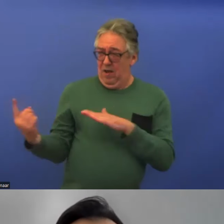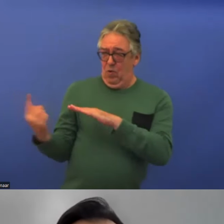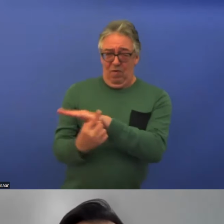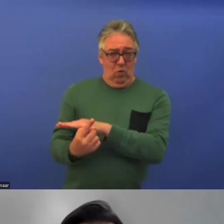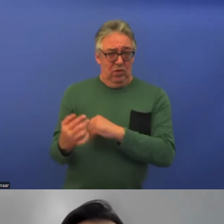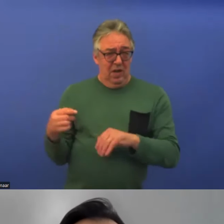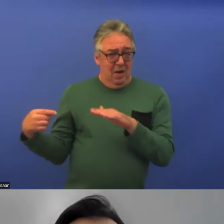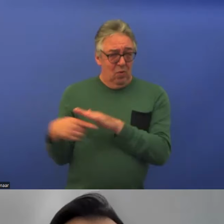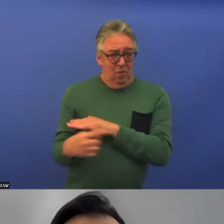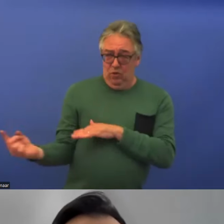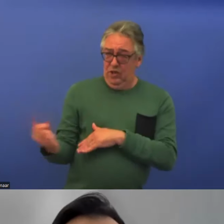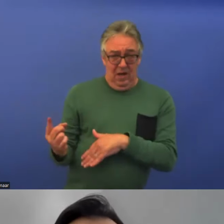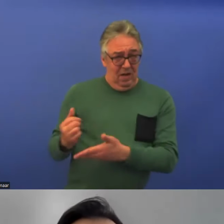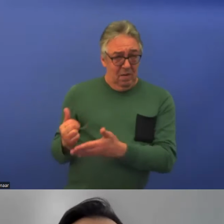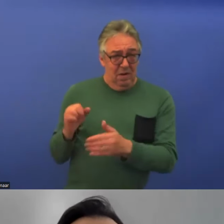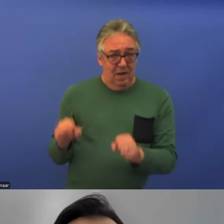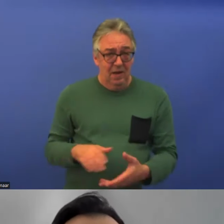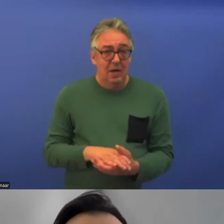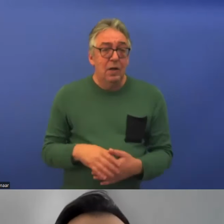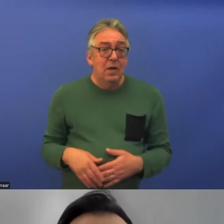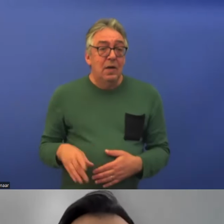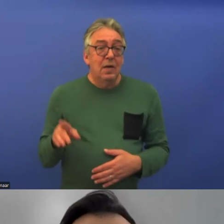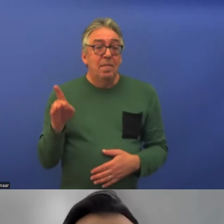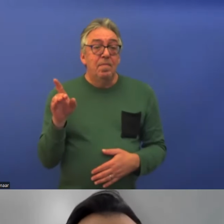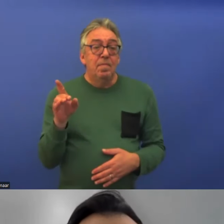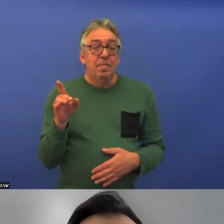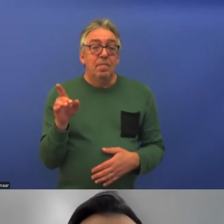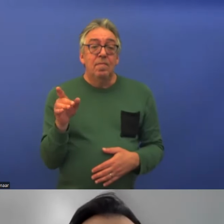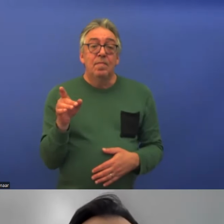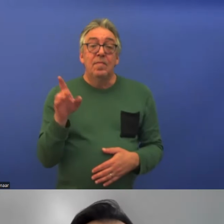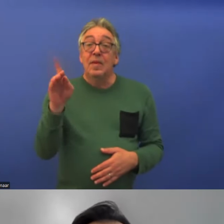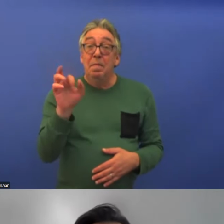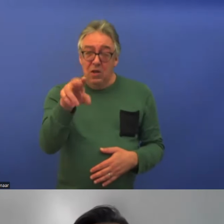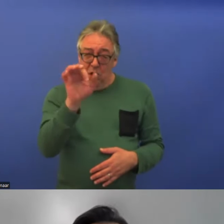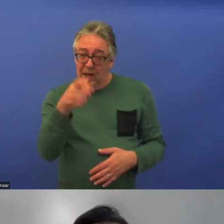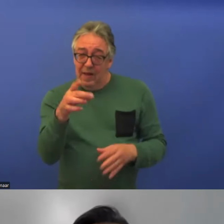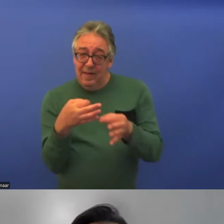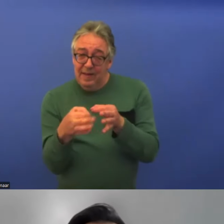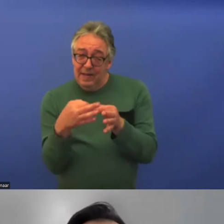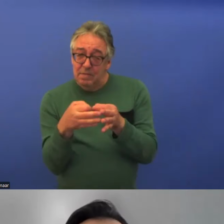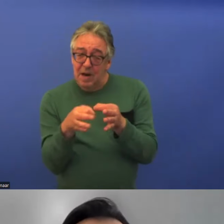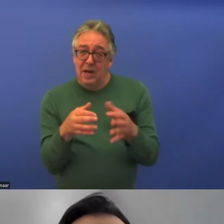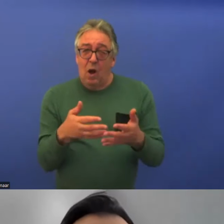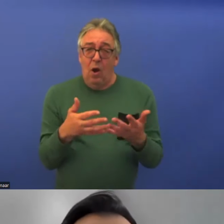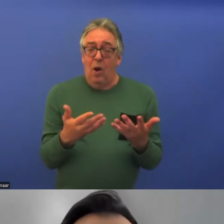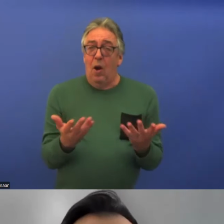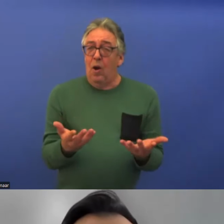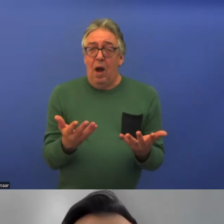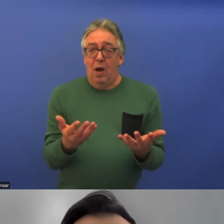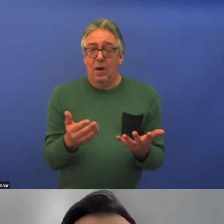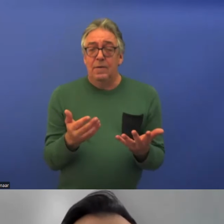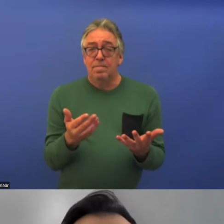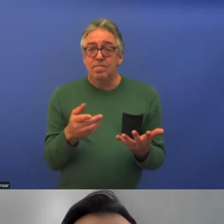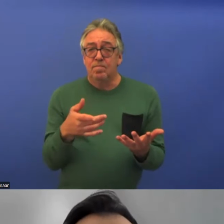could answer from a perspective of engaging with human rights mechanisms. What are the areas that can be raised to